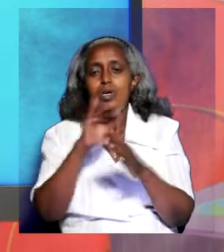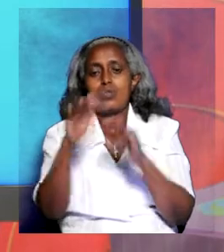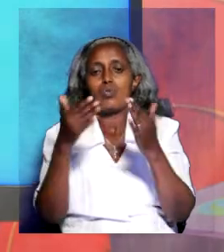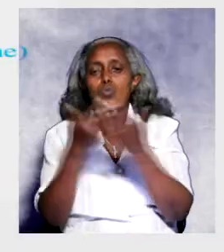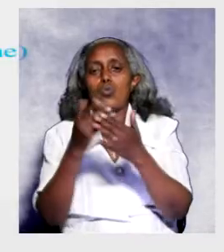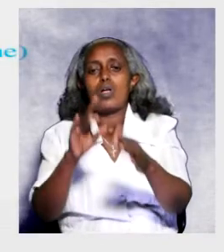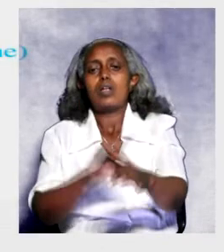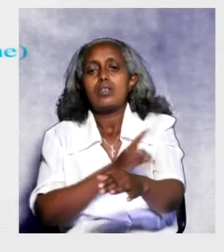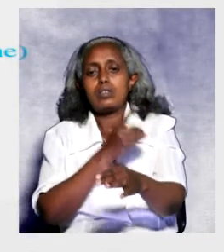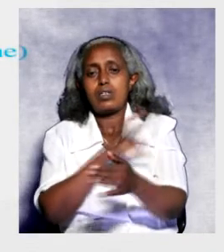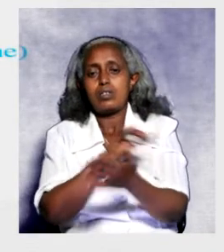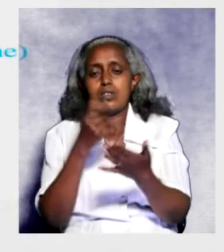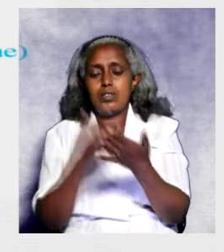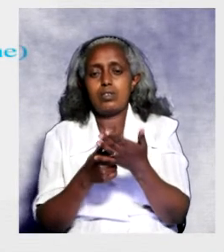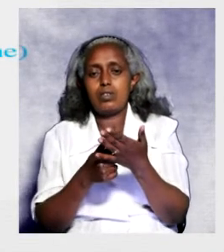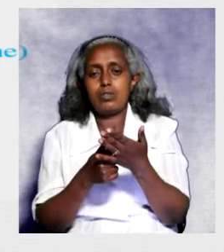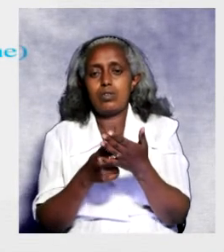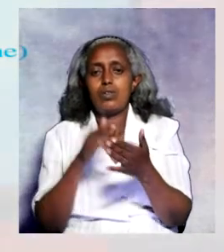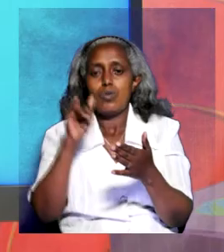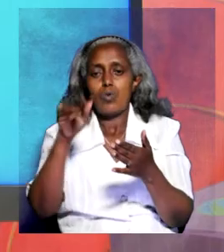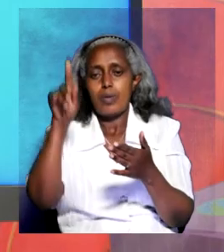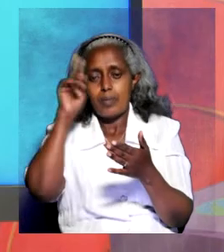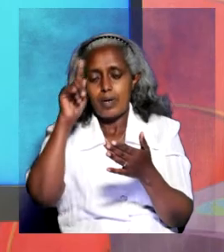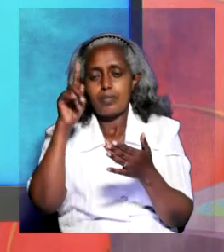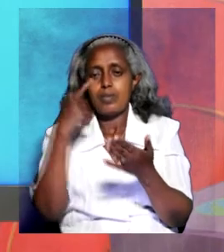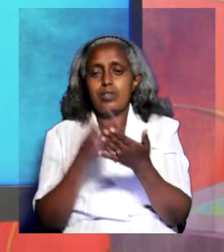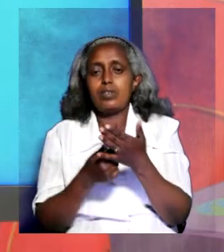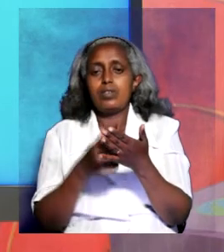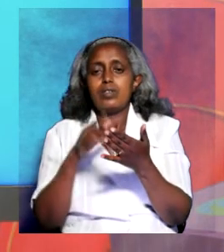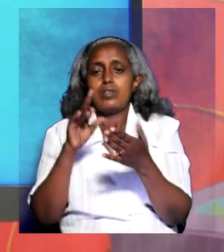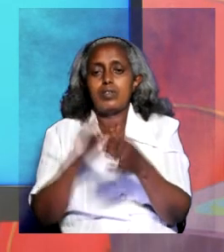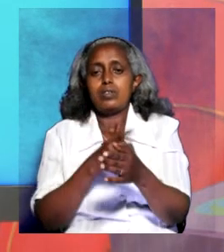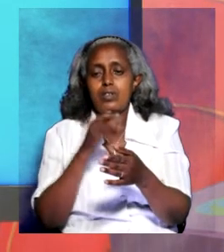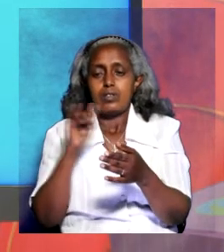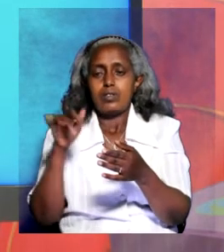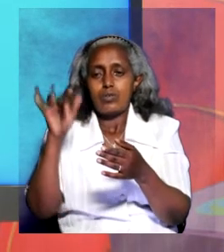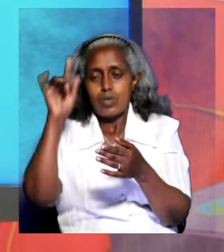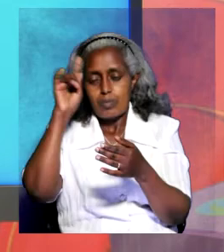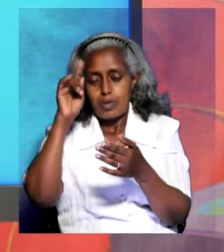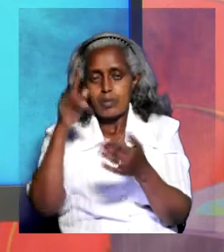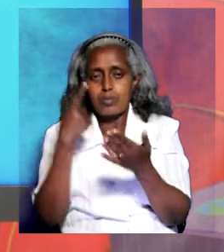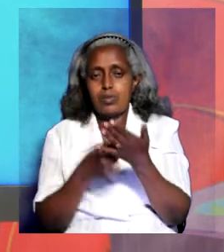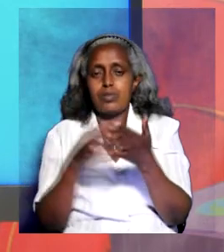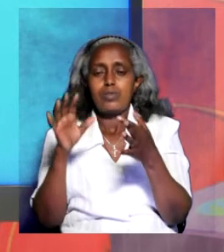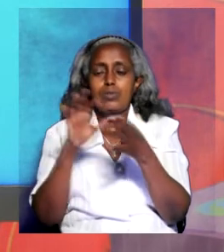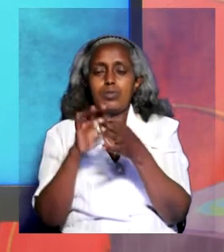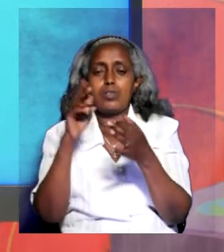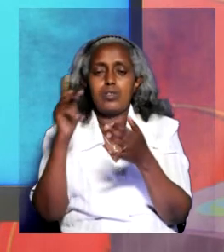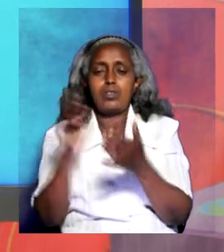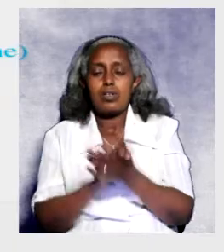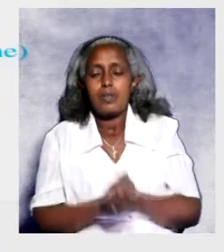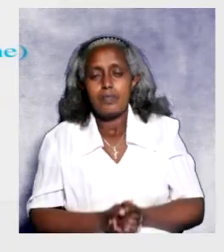distance. And this part, it is y prime. This distance is k, the coordinate k, it is. So